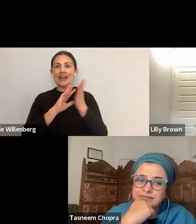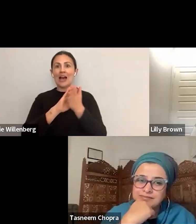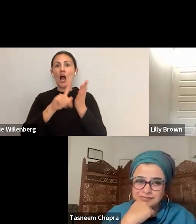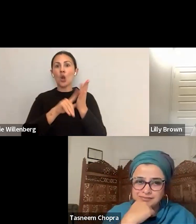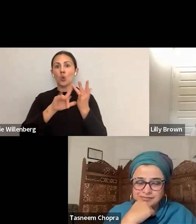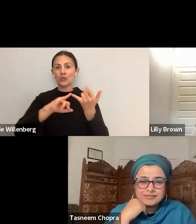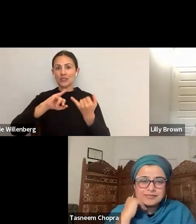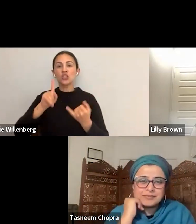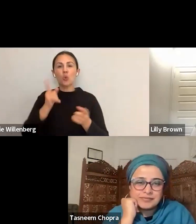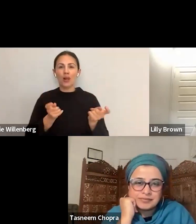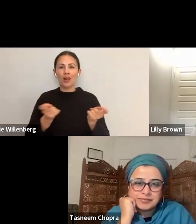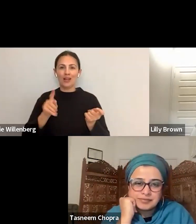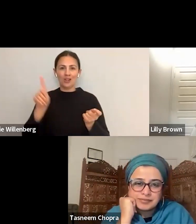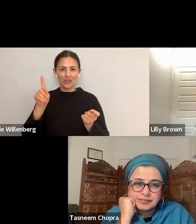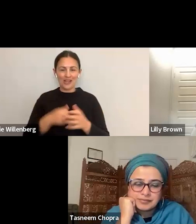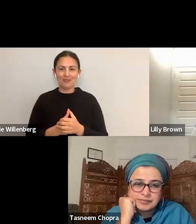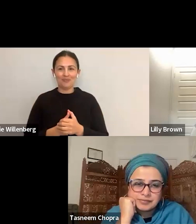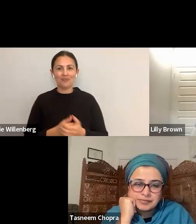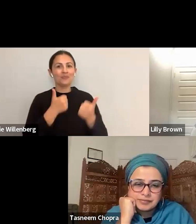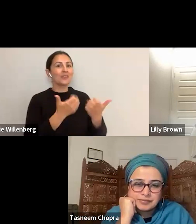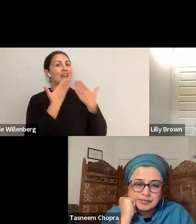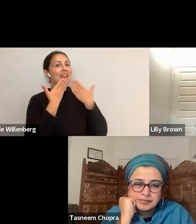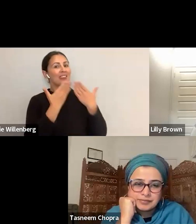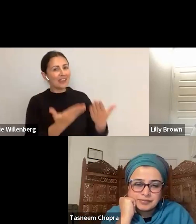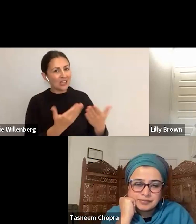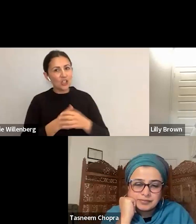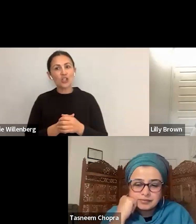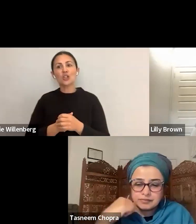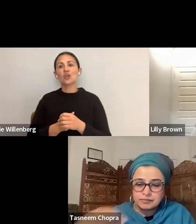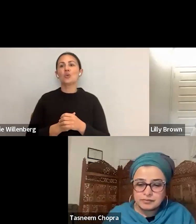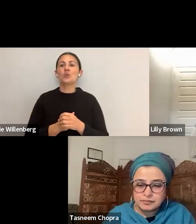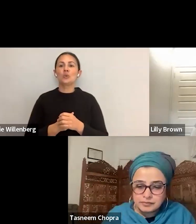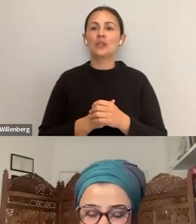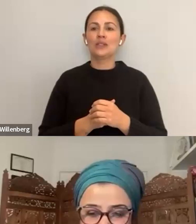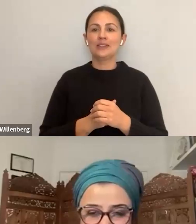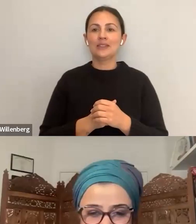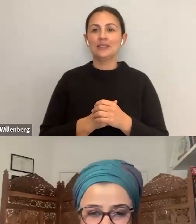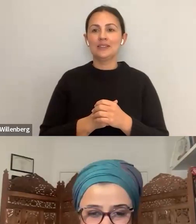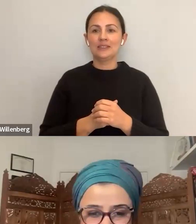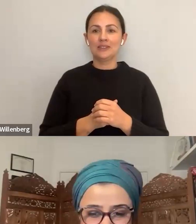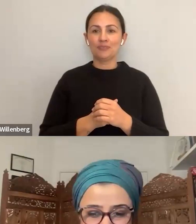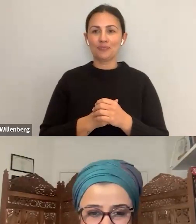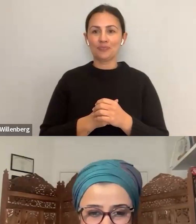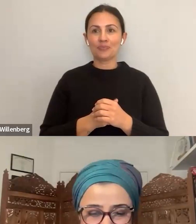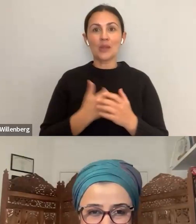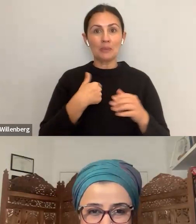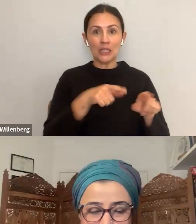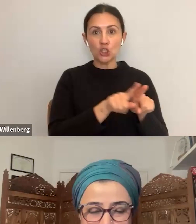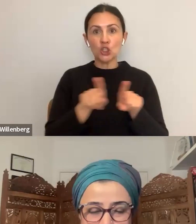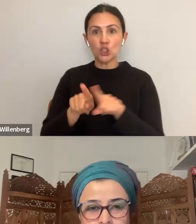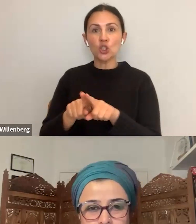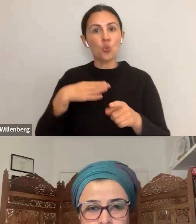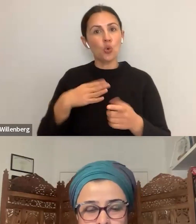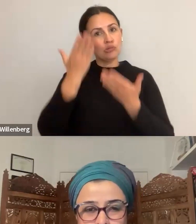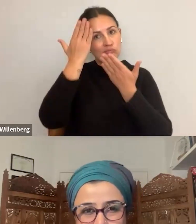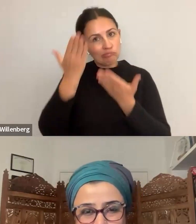take it away. Thanks so much, Adelaide. I would also like to respectfully